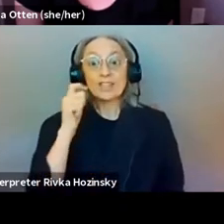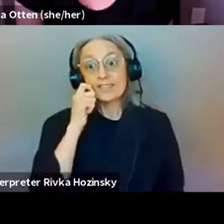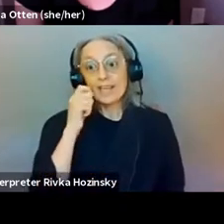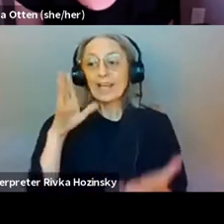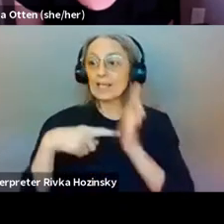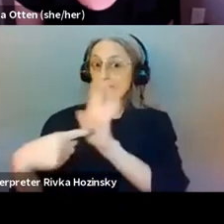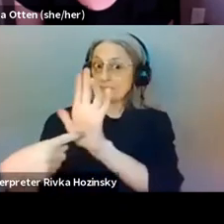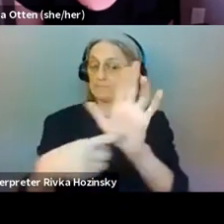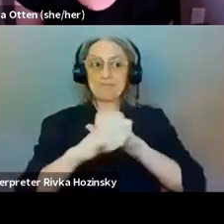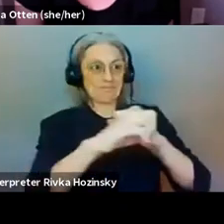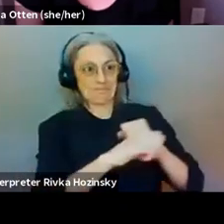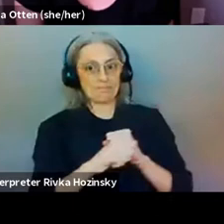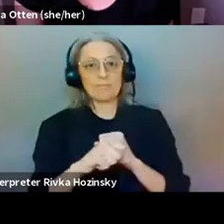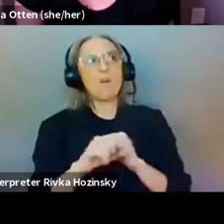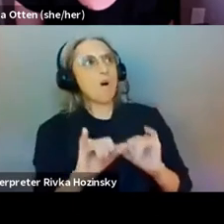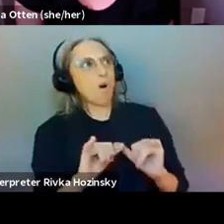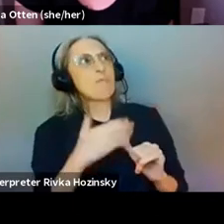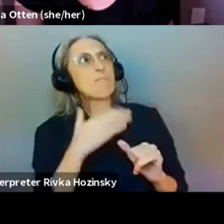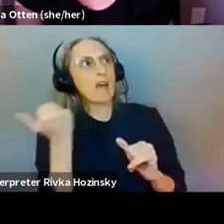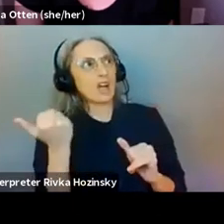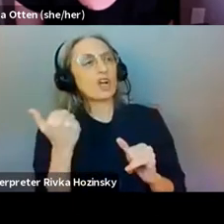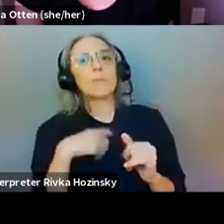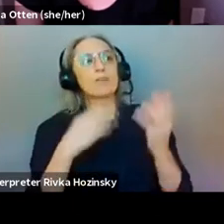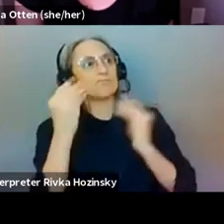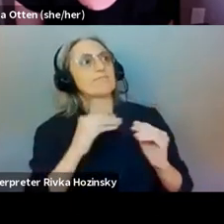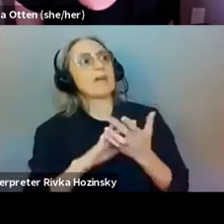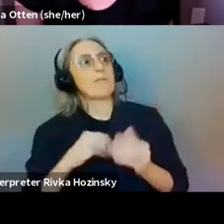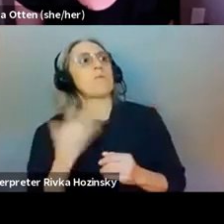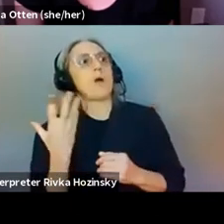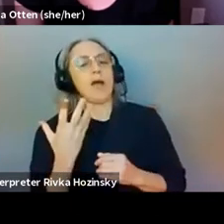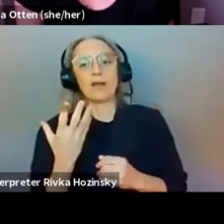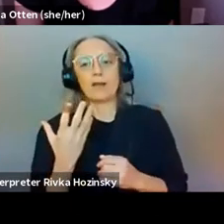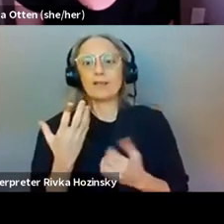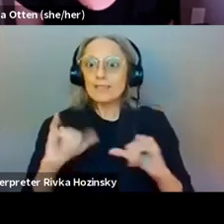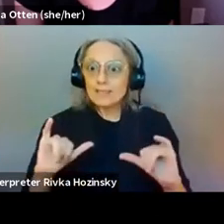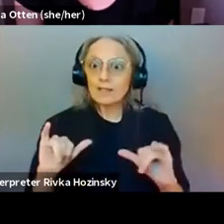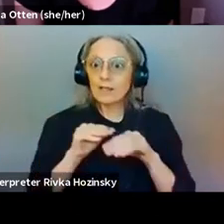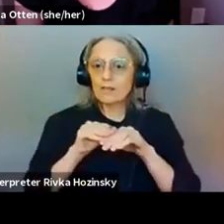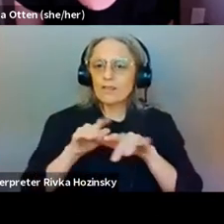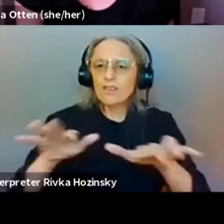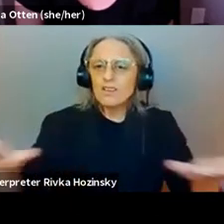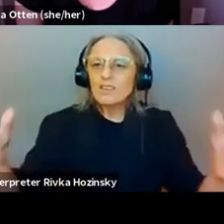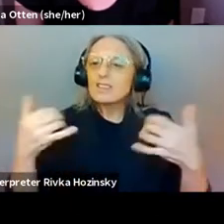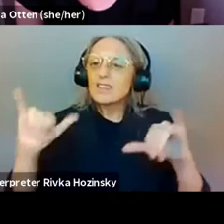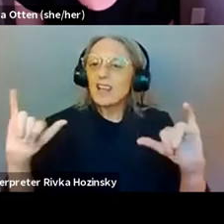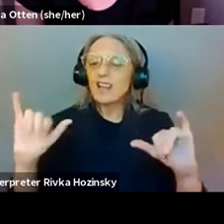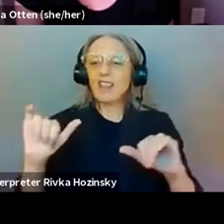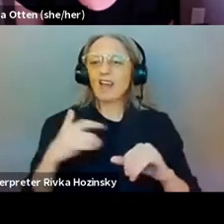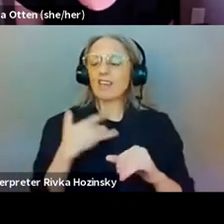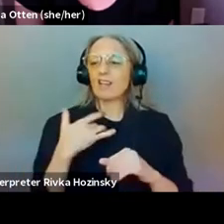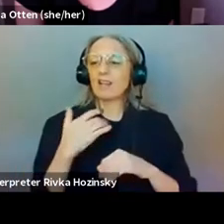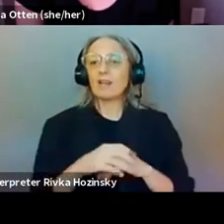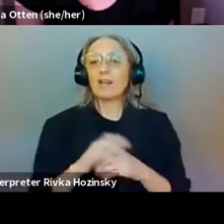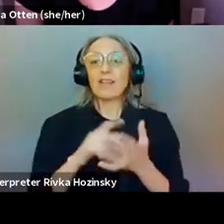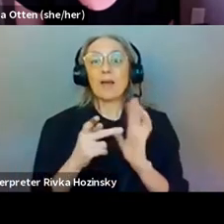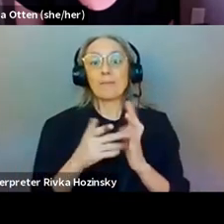is brought about by kind of the colonial experience that exists until today, right? And so that's why the work doesn't end, you know, it hasn't ended